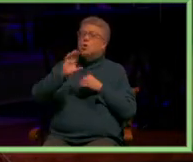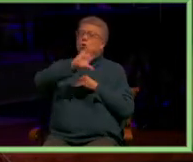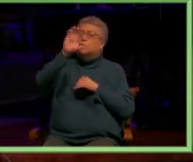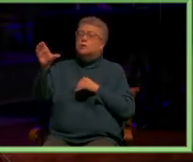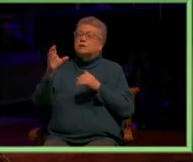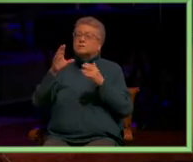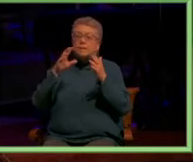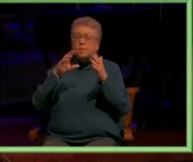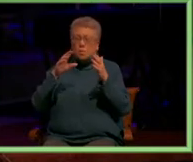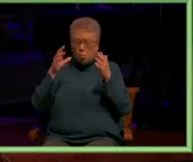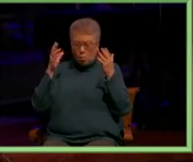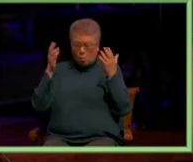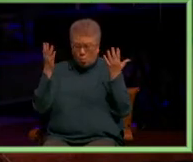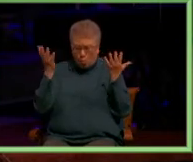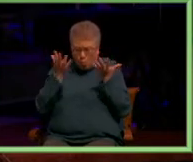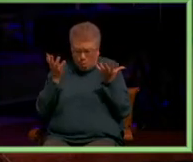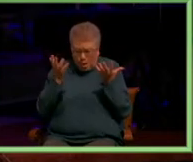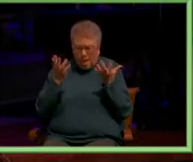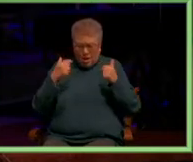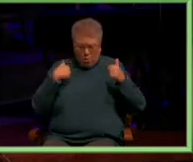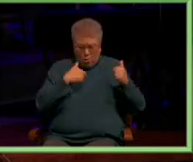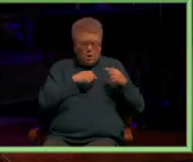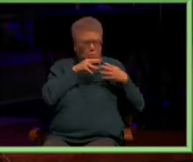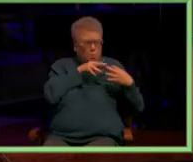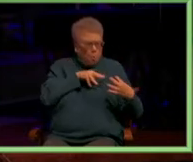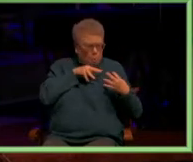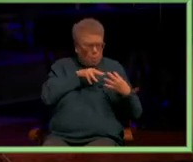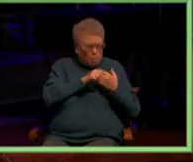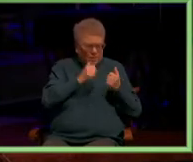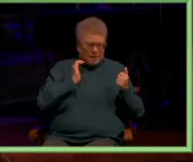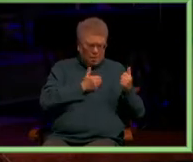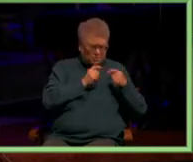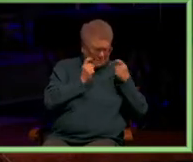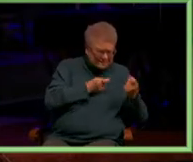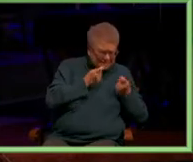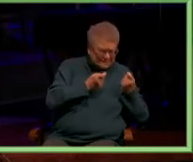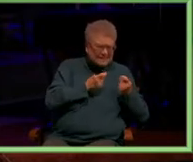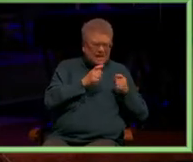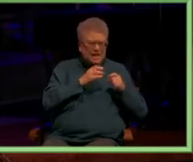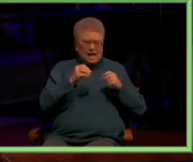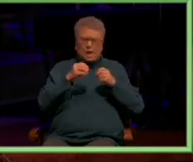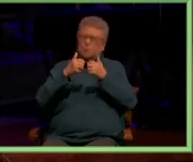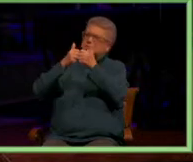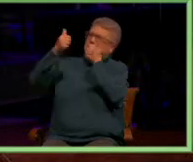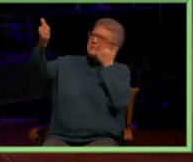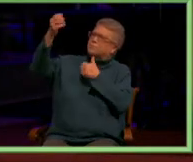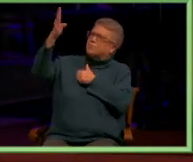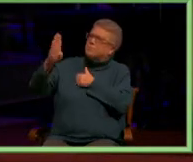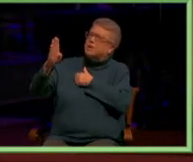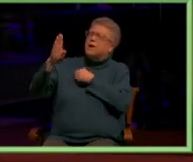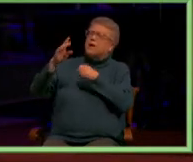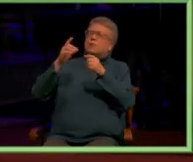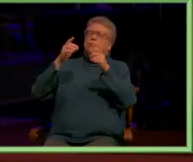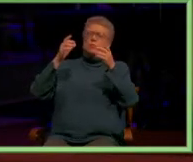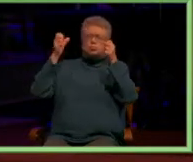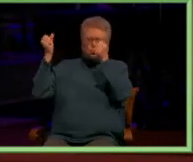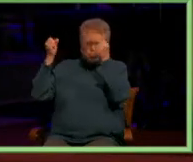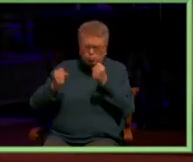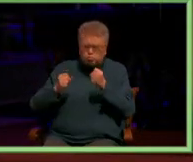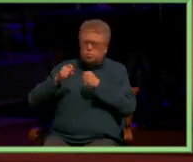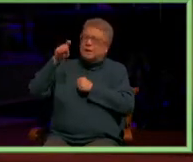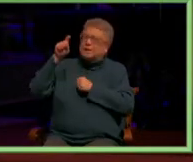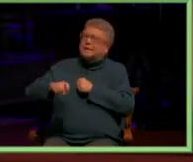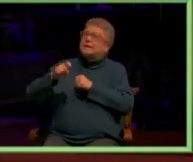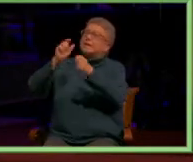are at war with our sin and a chasm between us and God, and we are in desperate need of peace